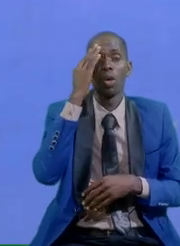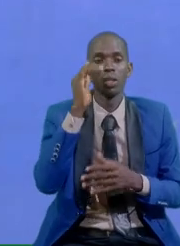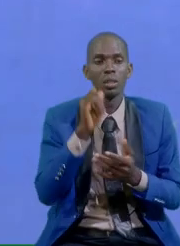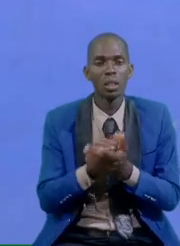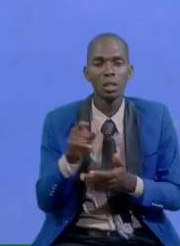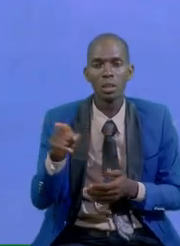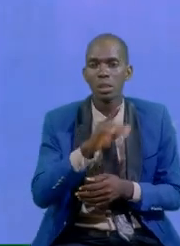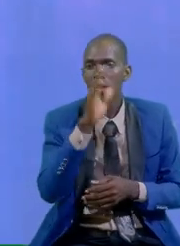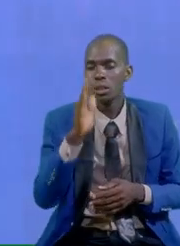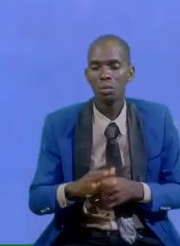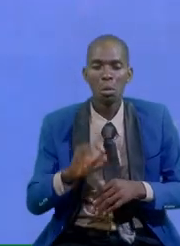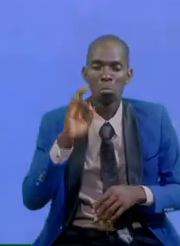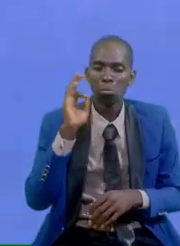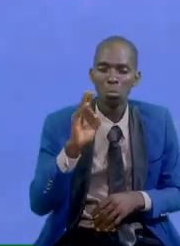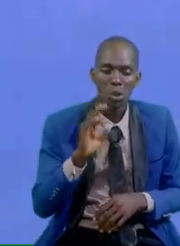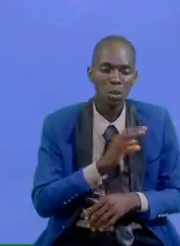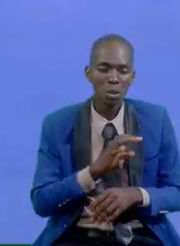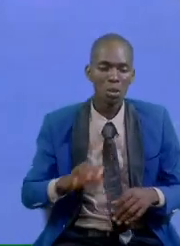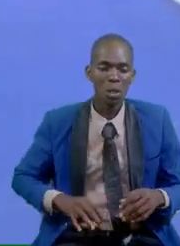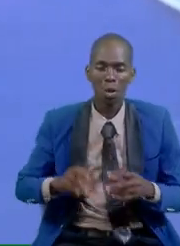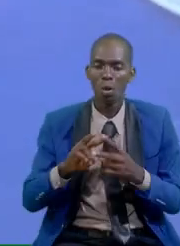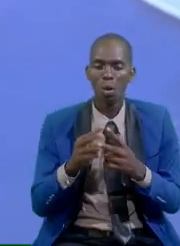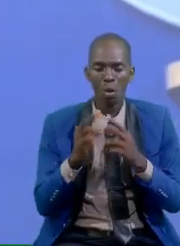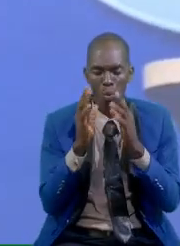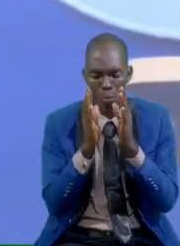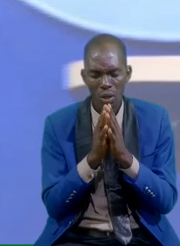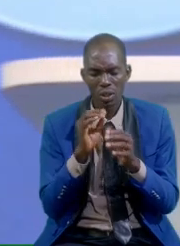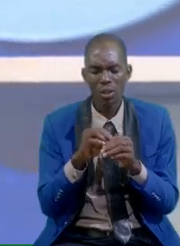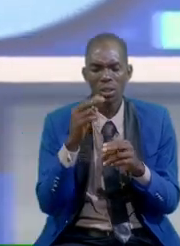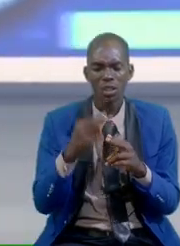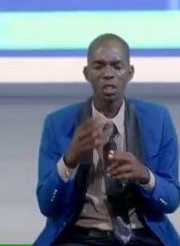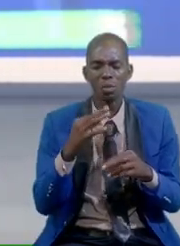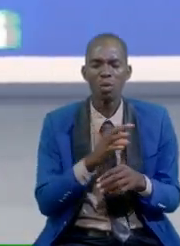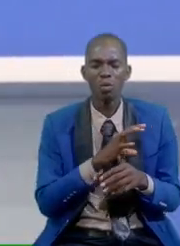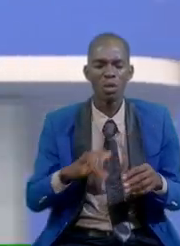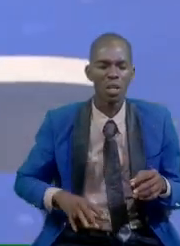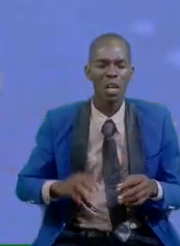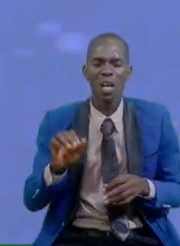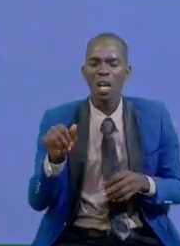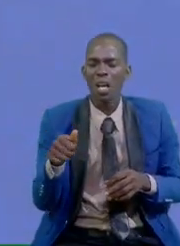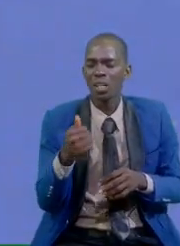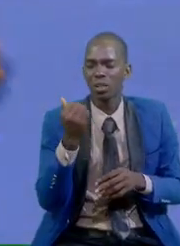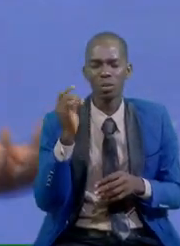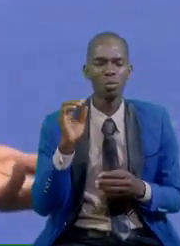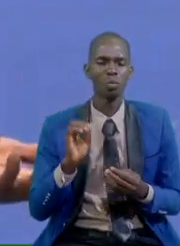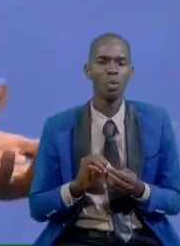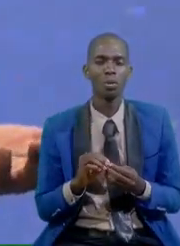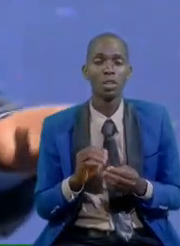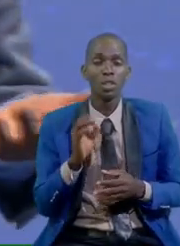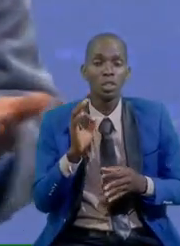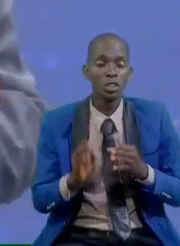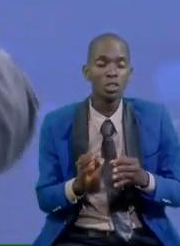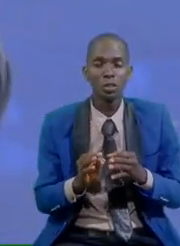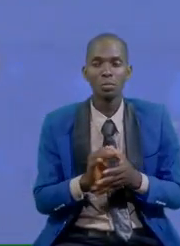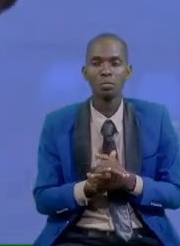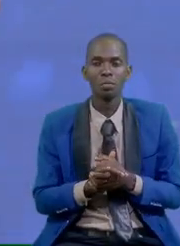preach Christ or pray in the name of Christ anymore. The chain in their own mind was also loose. And